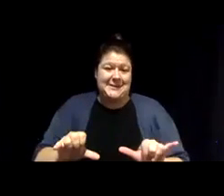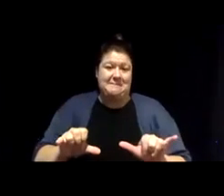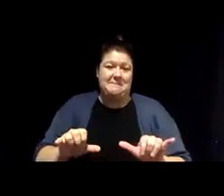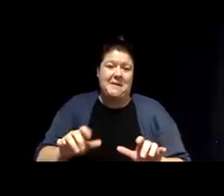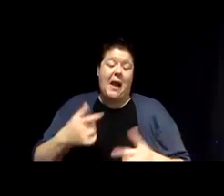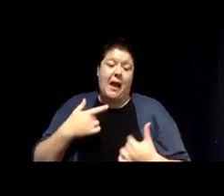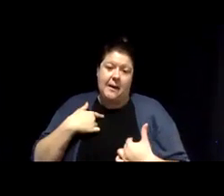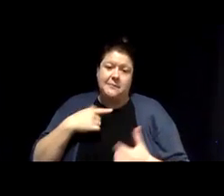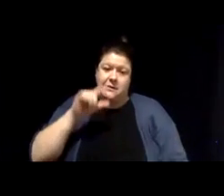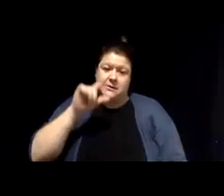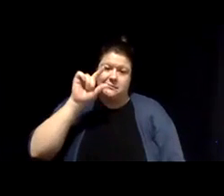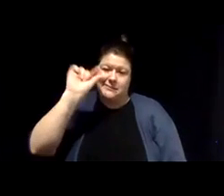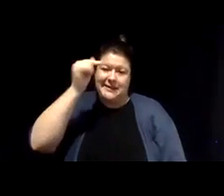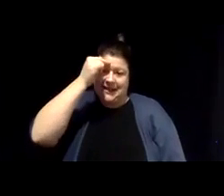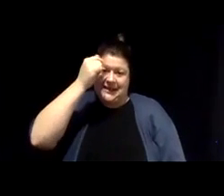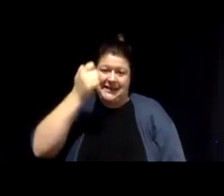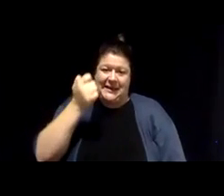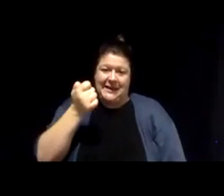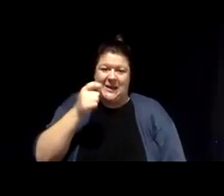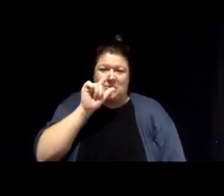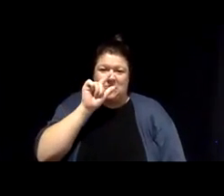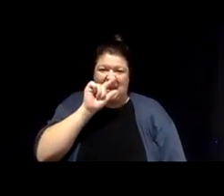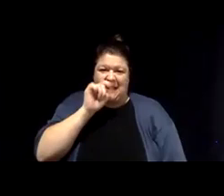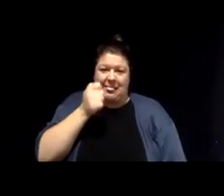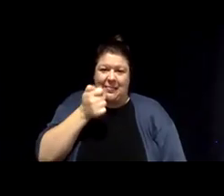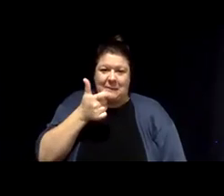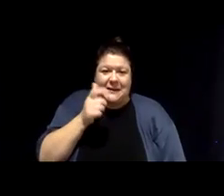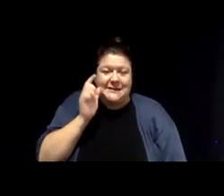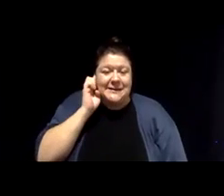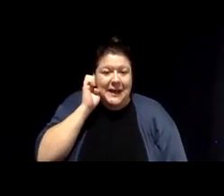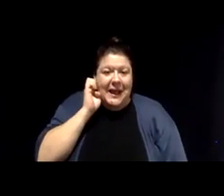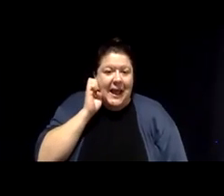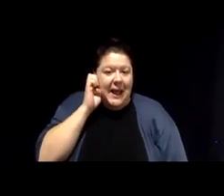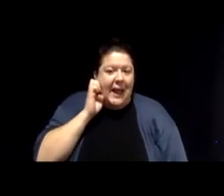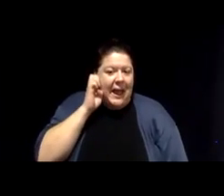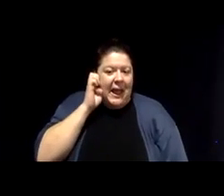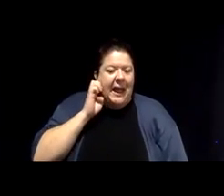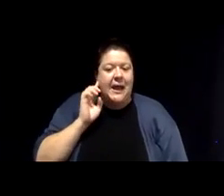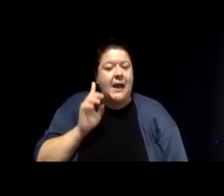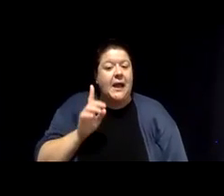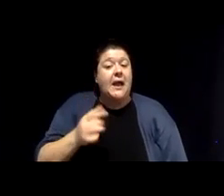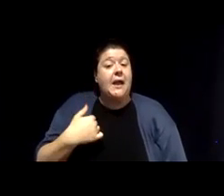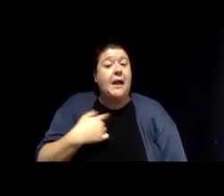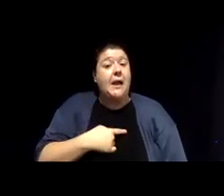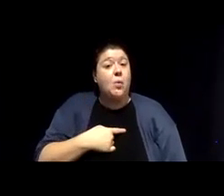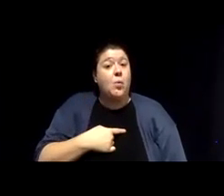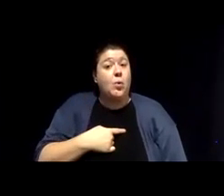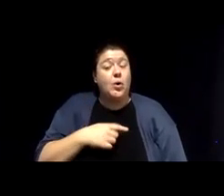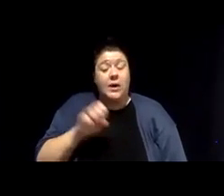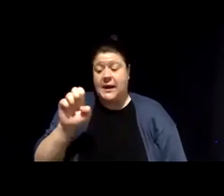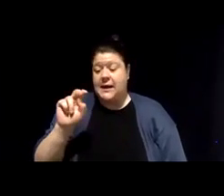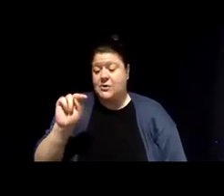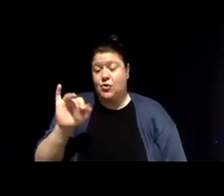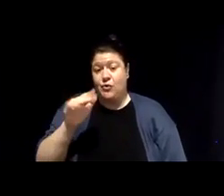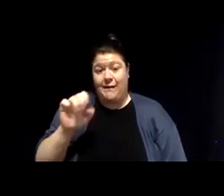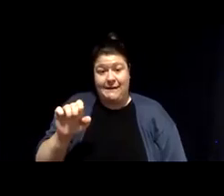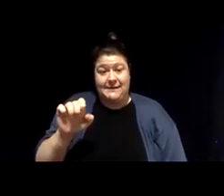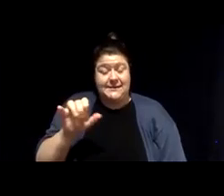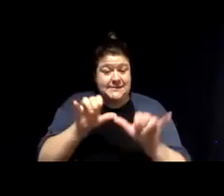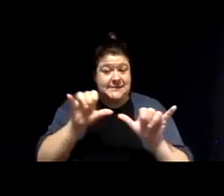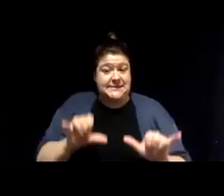geek about it, is so fascinating, because the endocrine system tells your brain, hey, tell